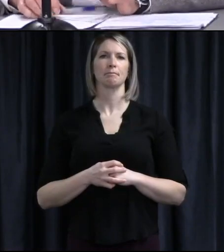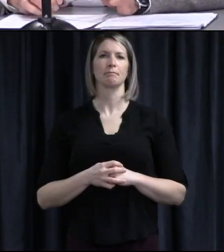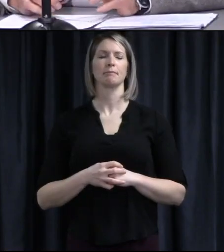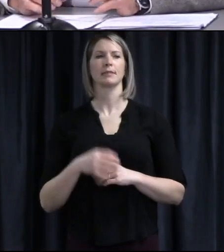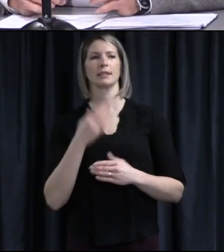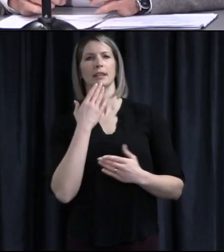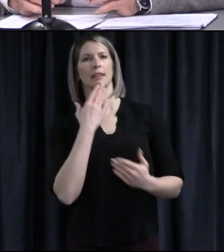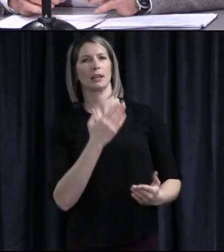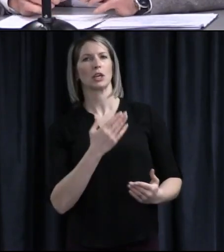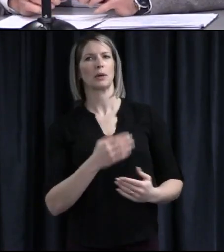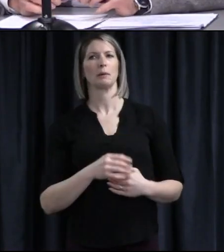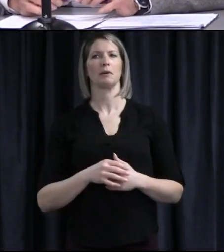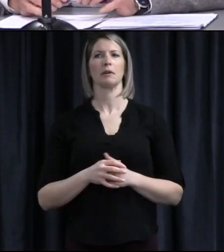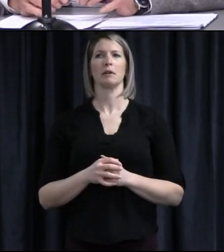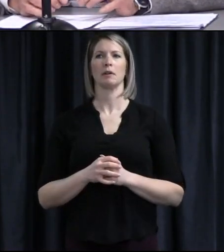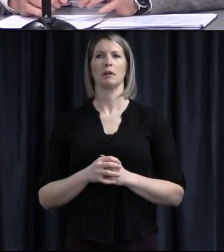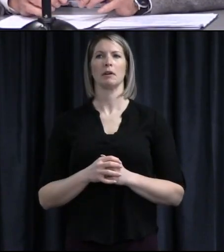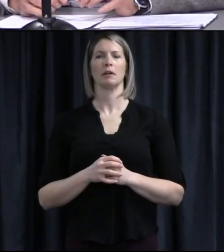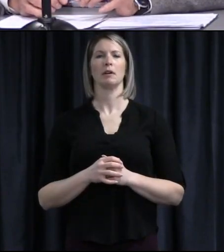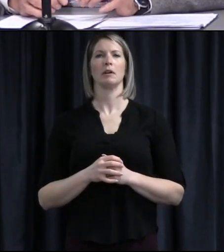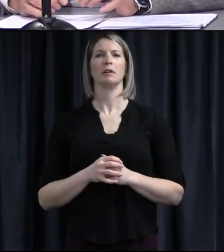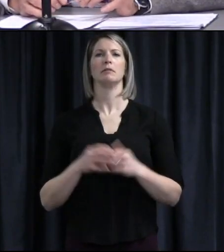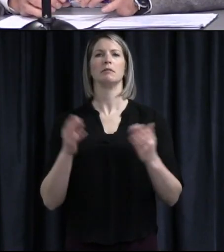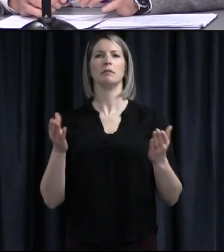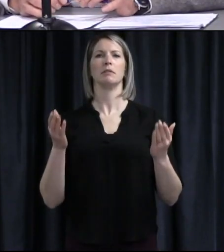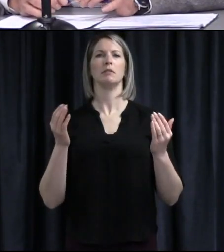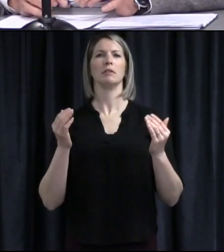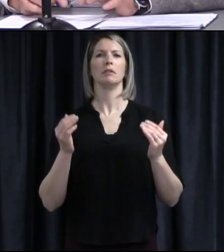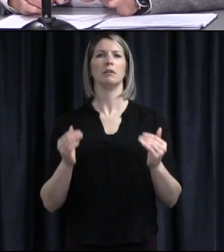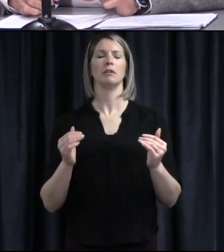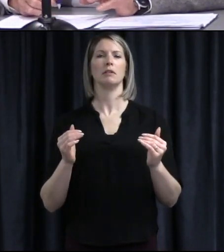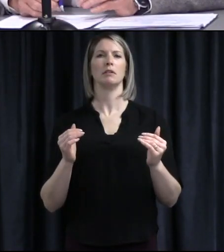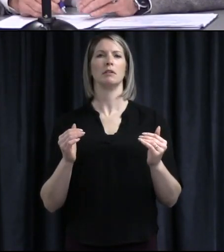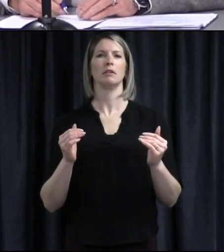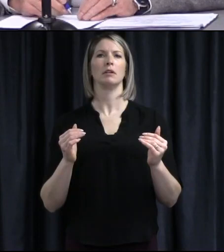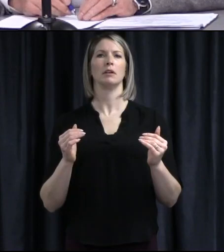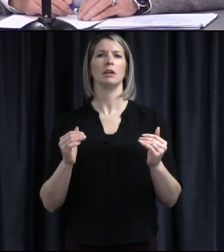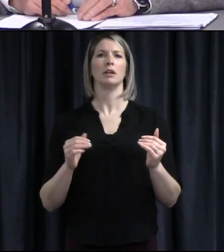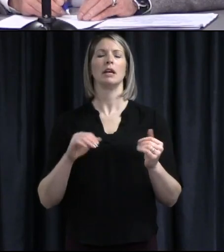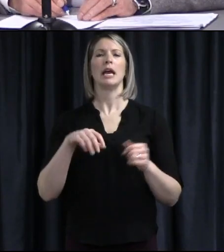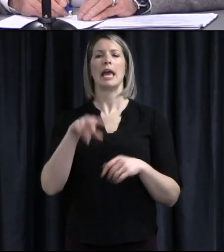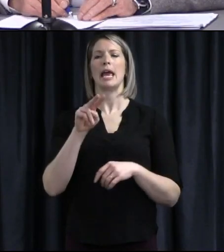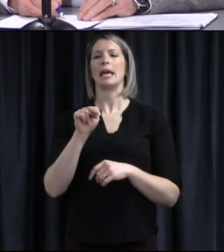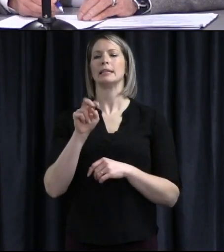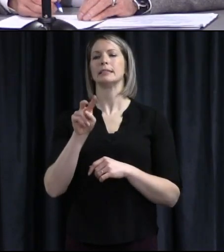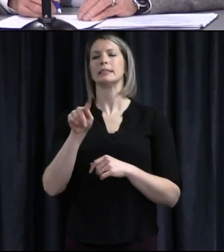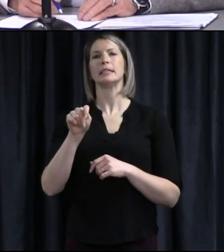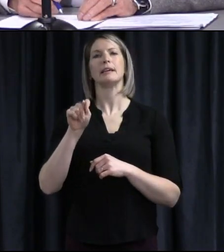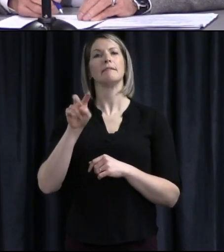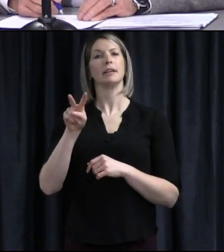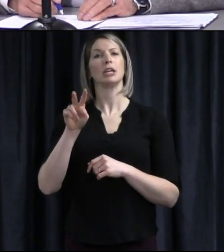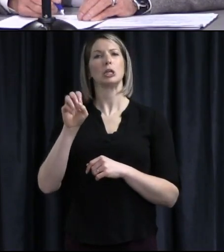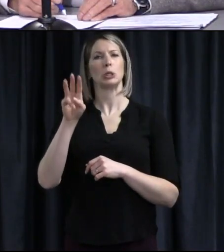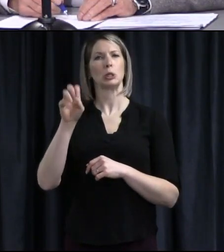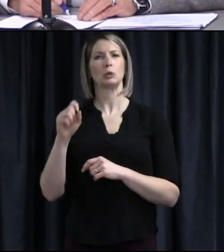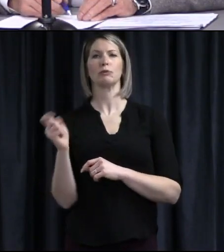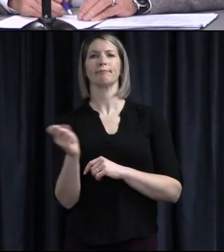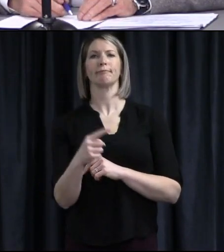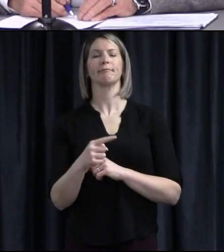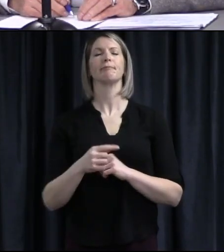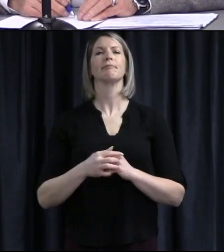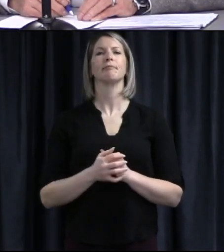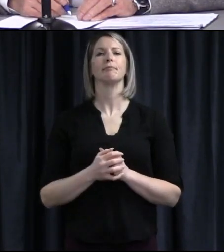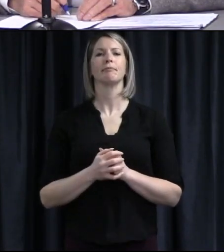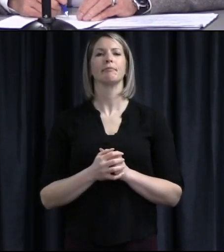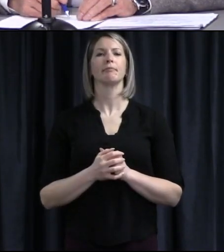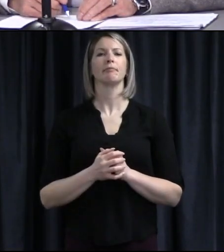Thank you. The following question is from Beth Penny of NTV News. Please go ahead. Hi.